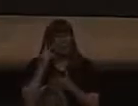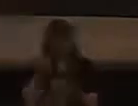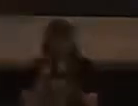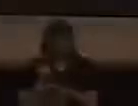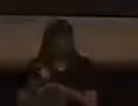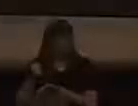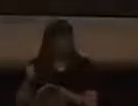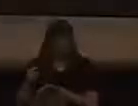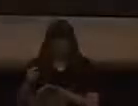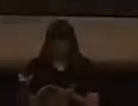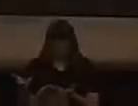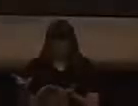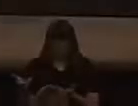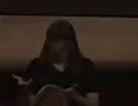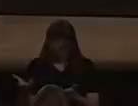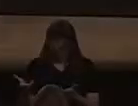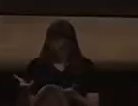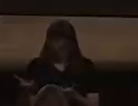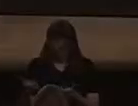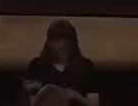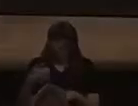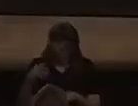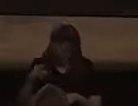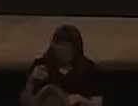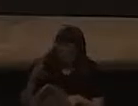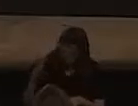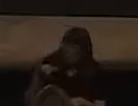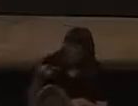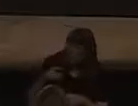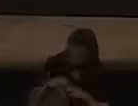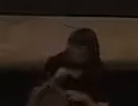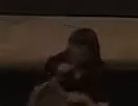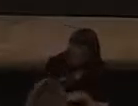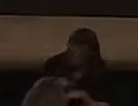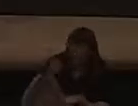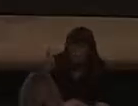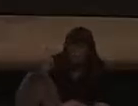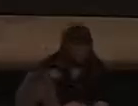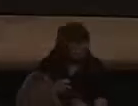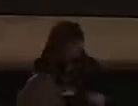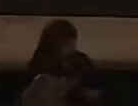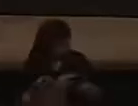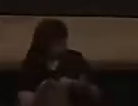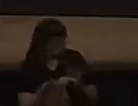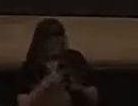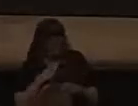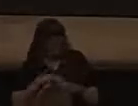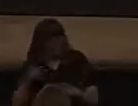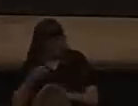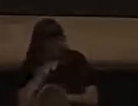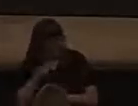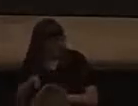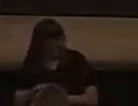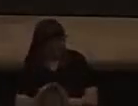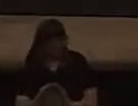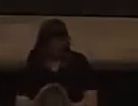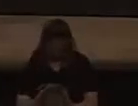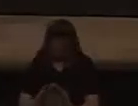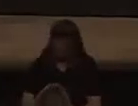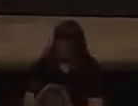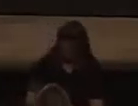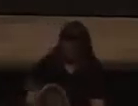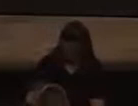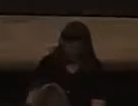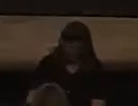impaired, and he said, "Why isn't your name on your website?" And I go like, "What do you mean? Of course our name's on our website." He goes,